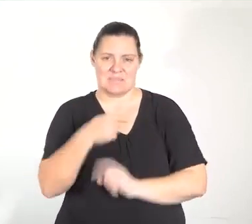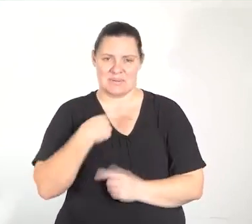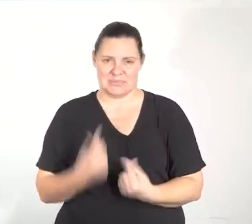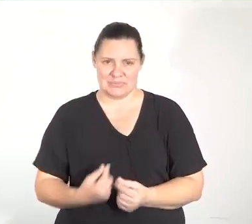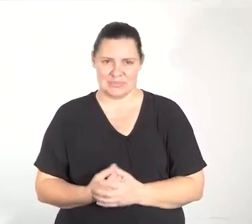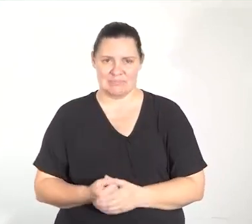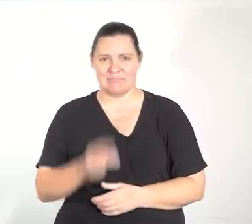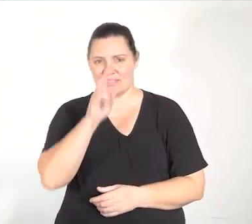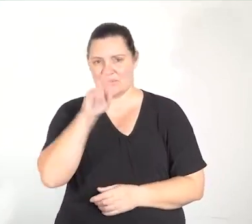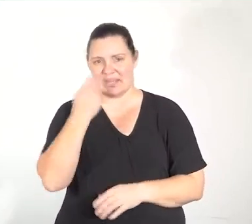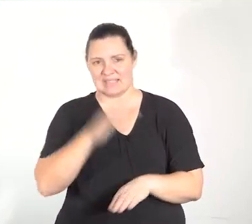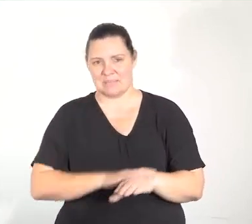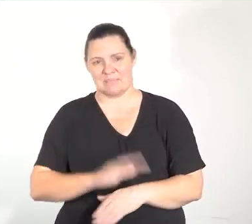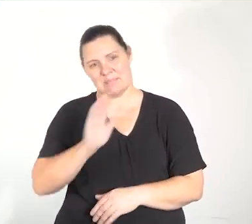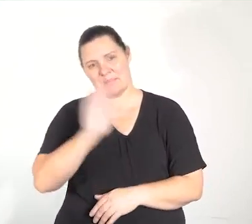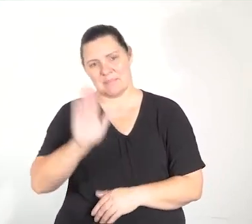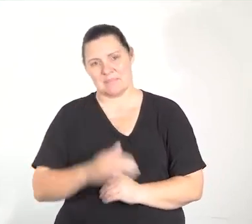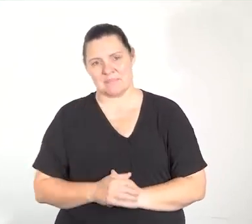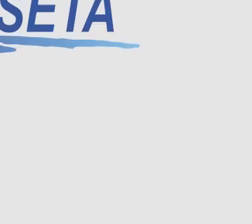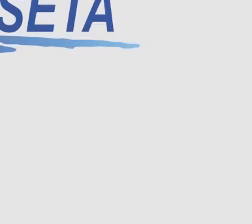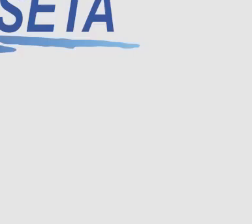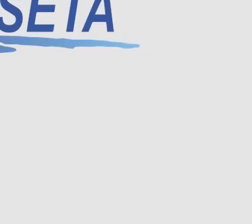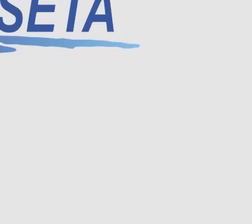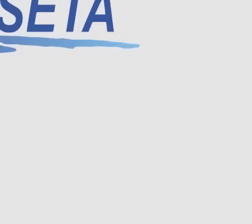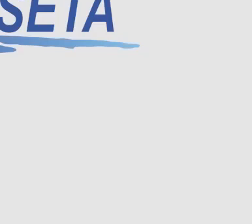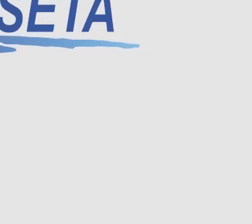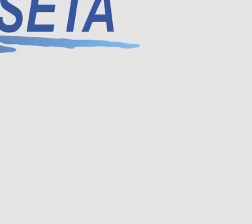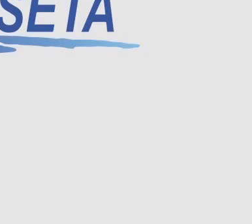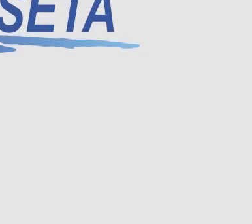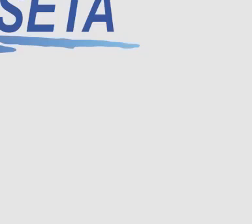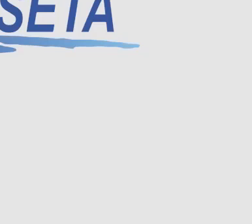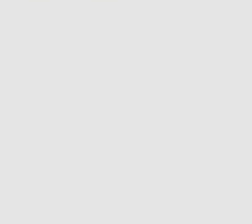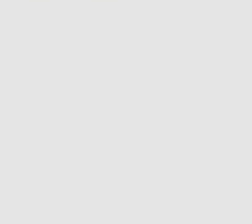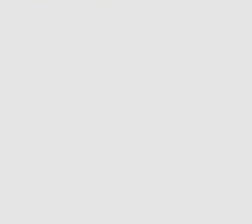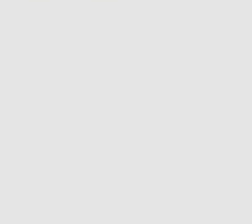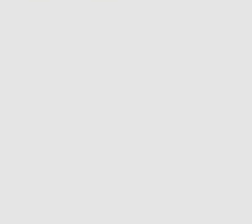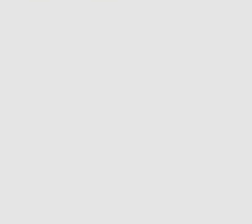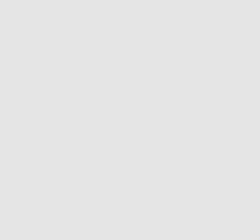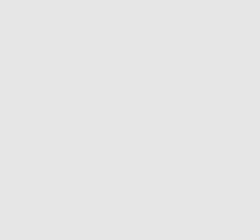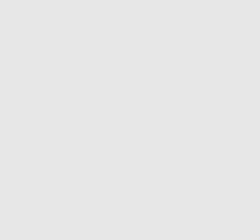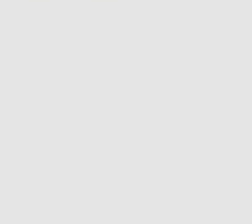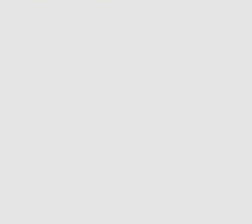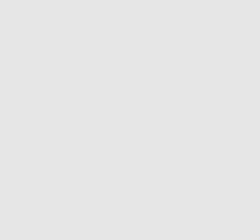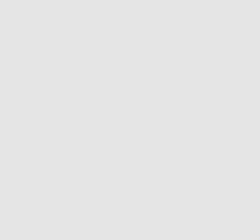much as I did, and I hope to see you next time. Goodbye.